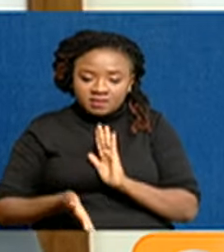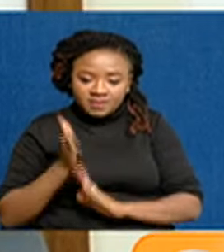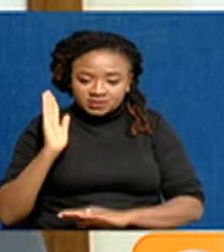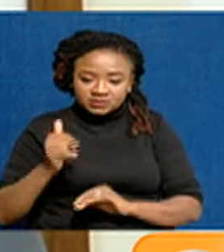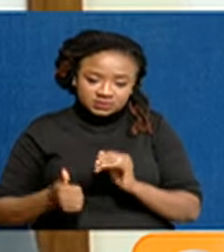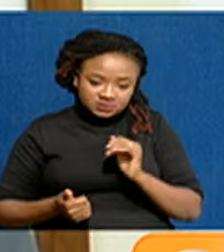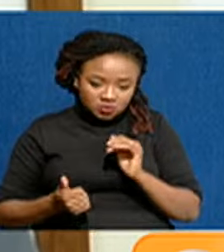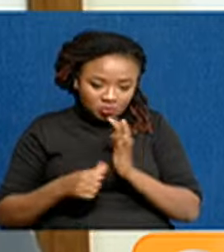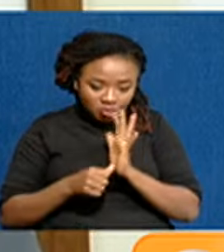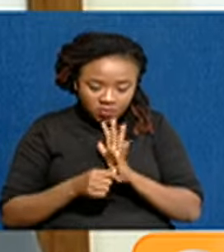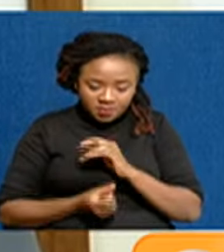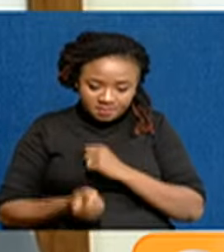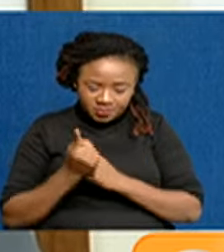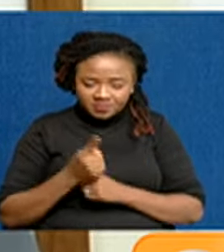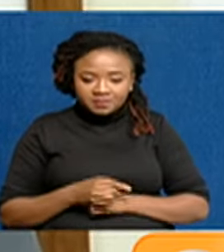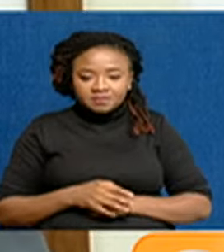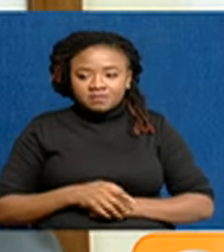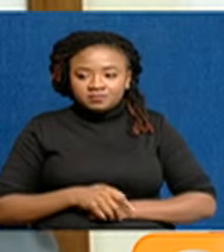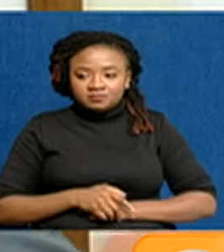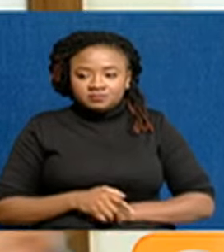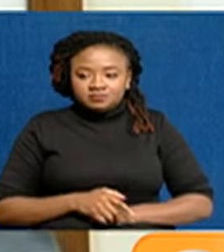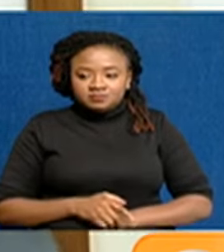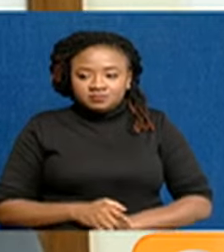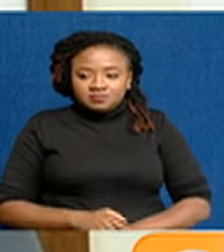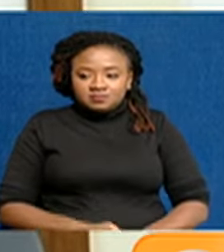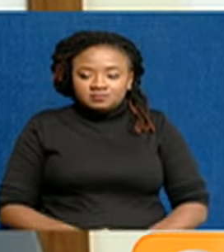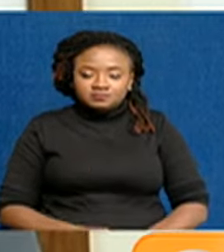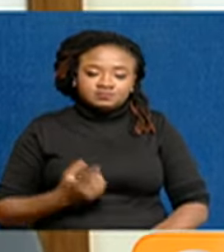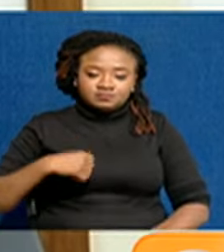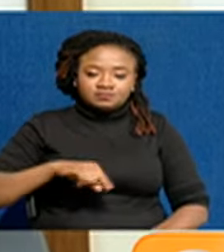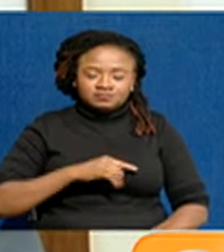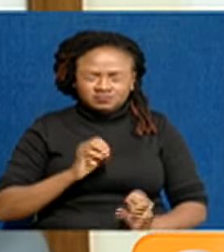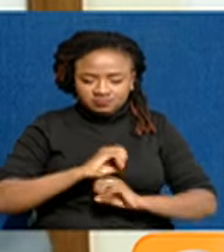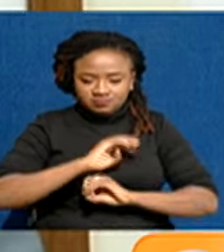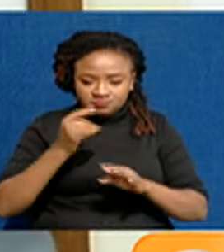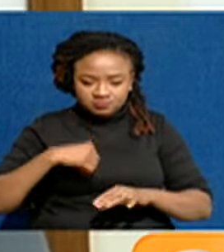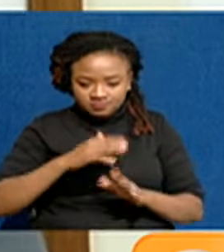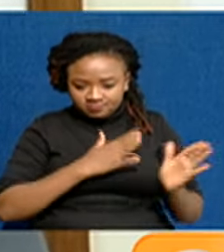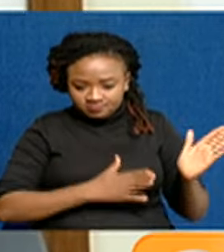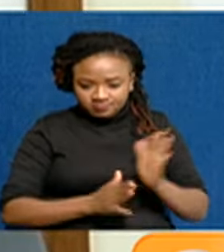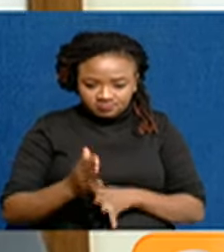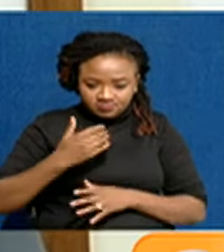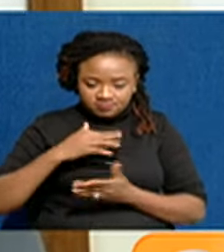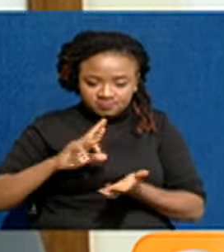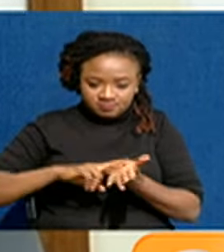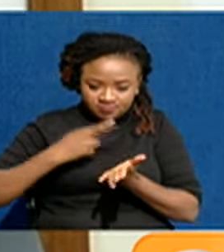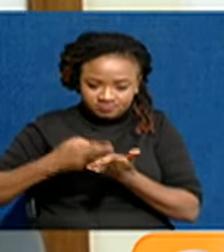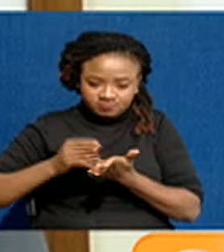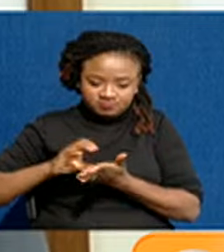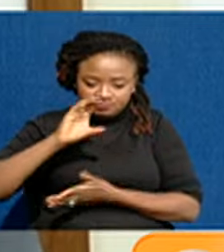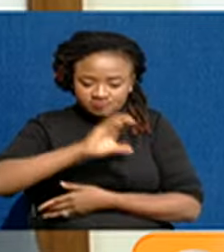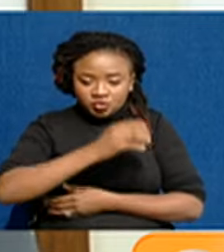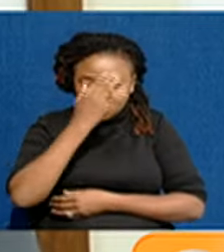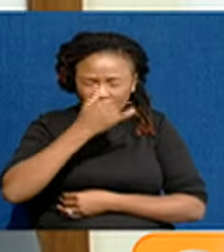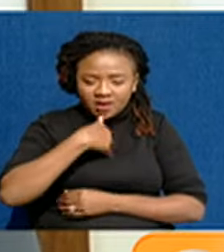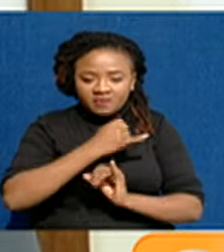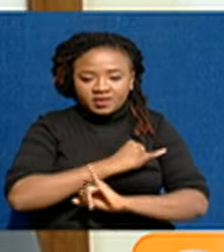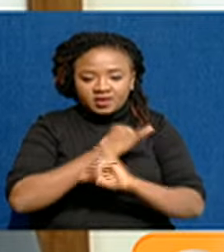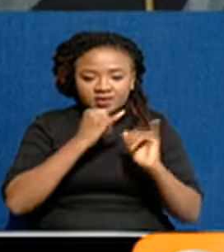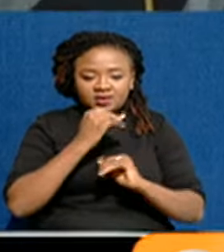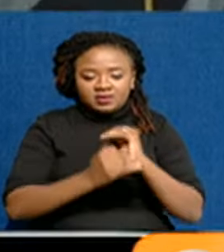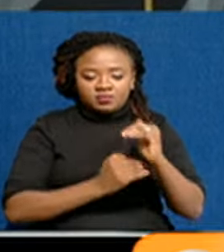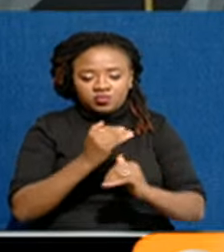as you have the figure there, we are going to reallocate more resources because there is a clear process of budgeting. Yeah. But how will you do